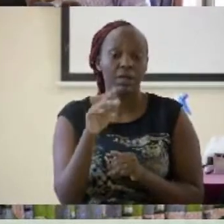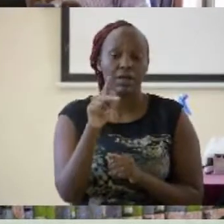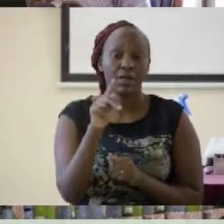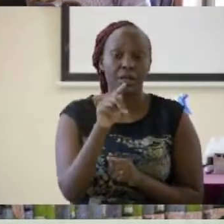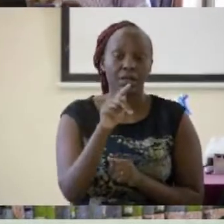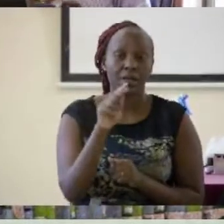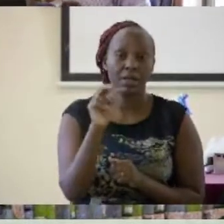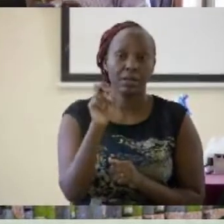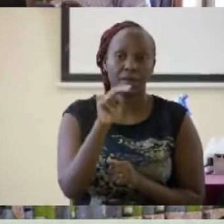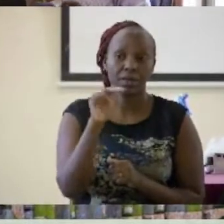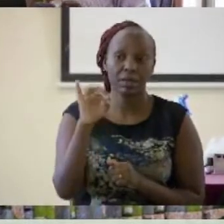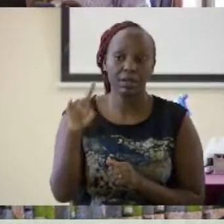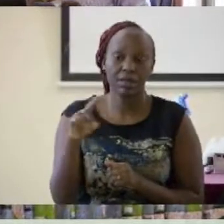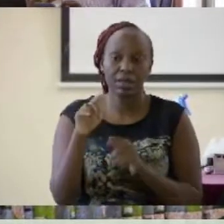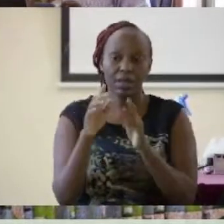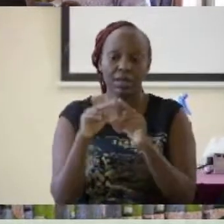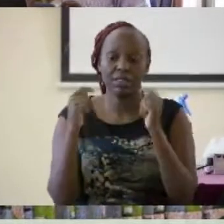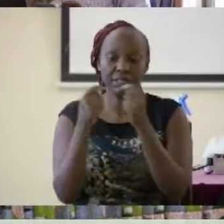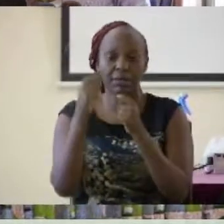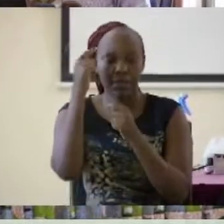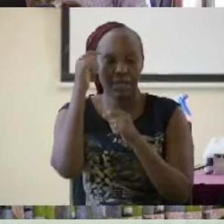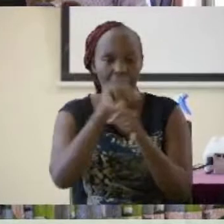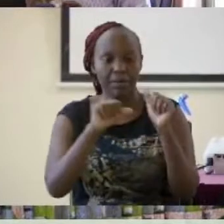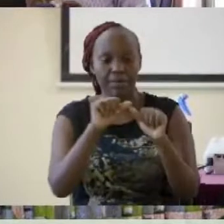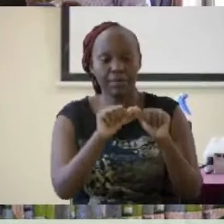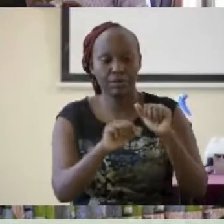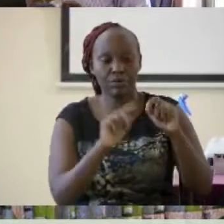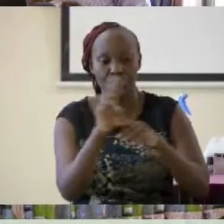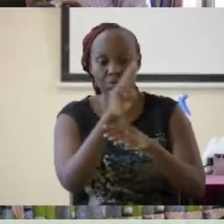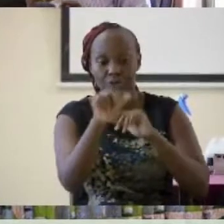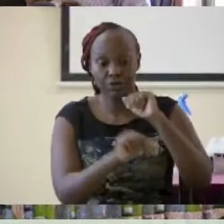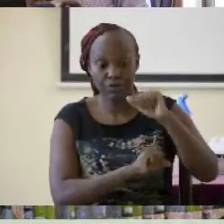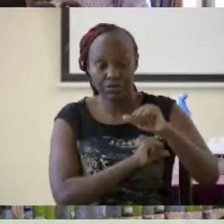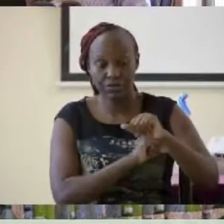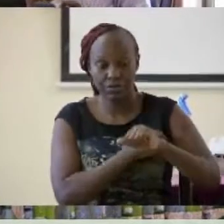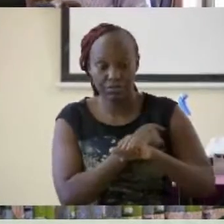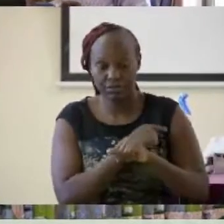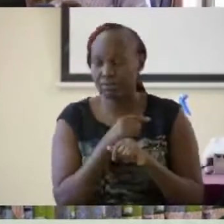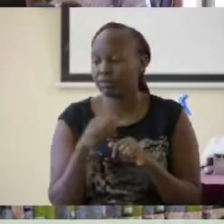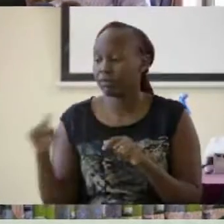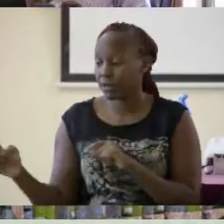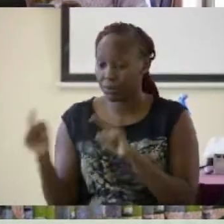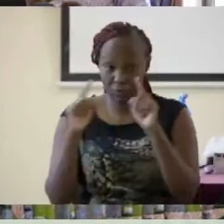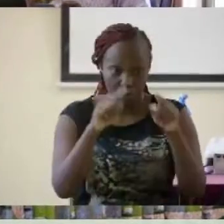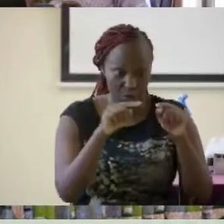Tim, who are thinking of that mechanism. It turned out the chiefs